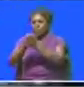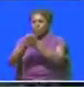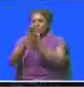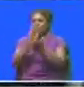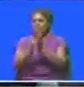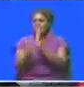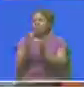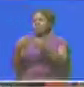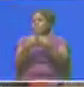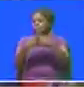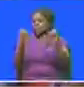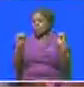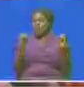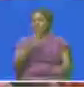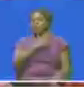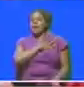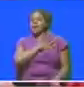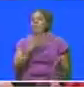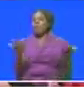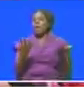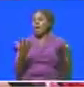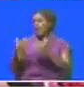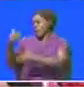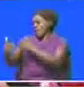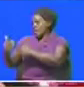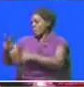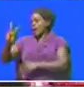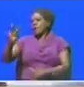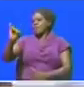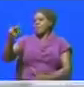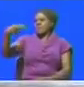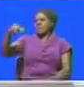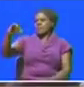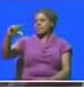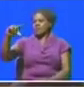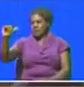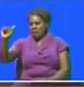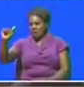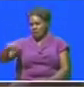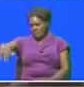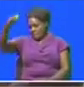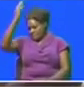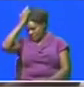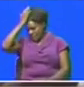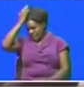without a challenge. NASA was right next door in Vihiga County. Na siku ya Jumatatu,